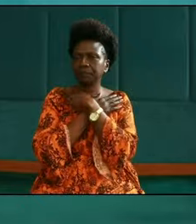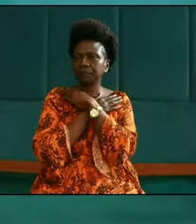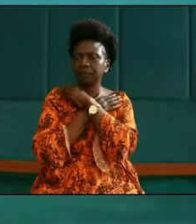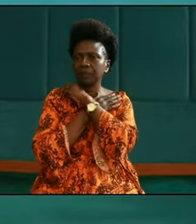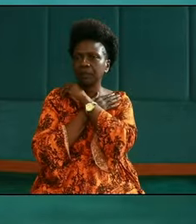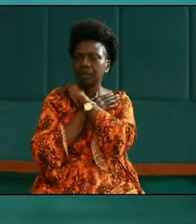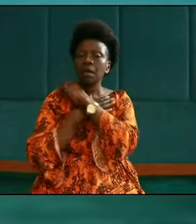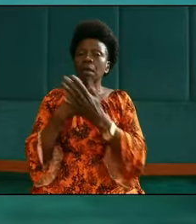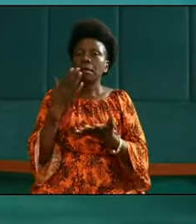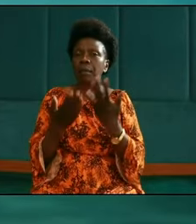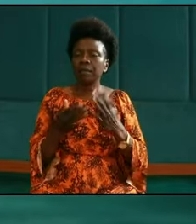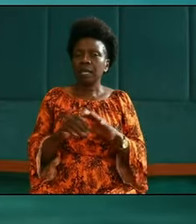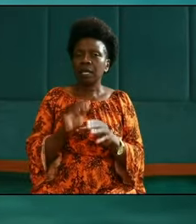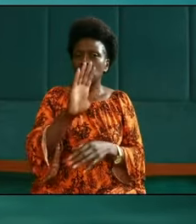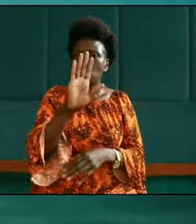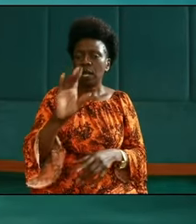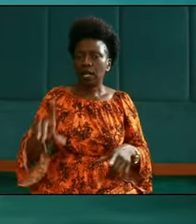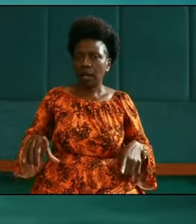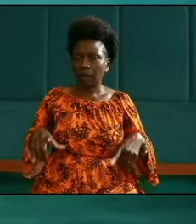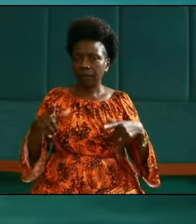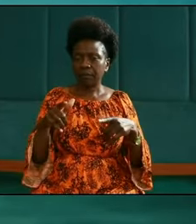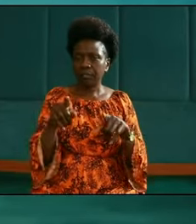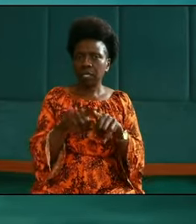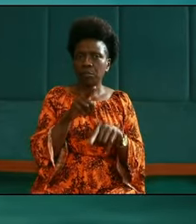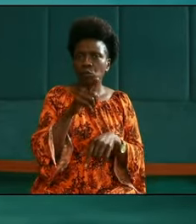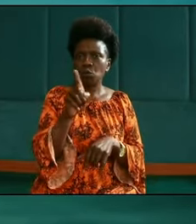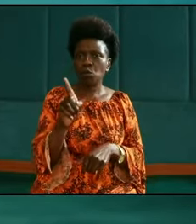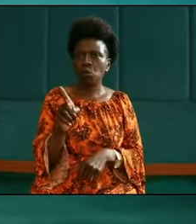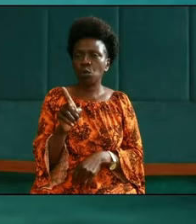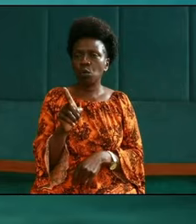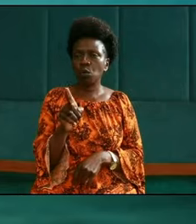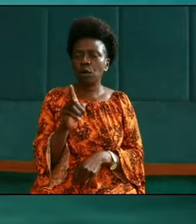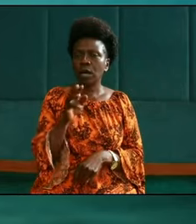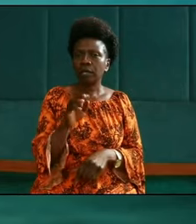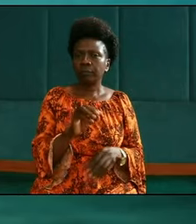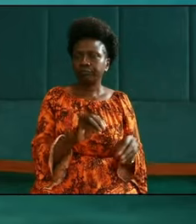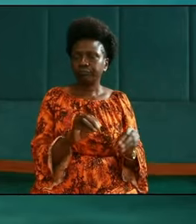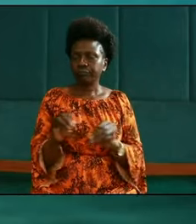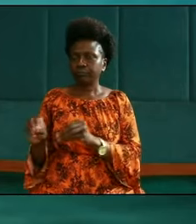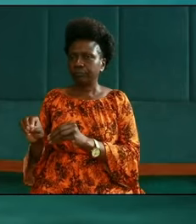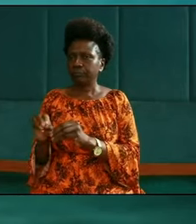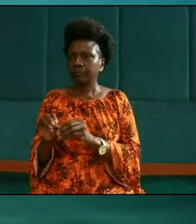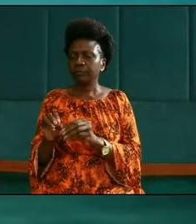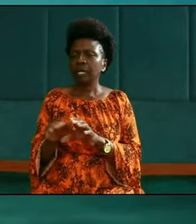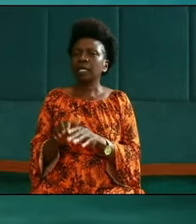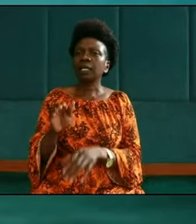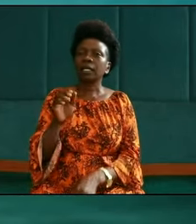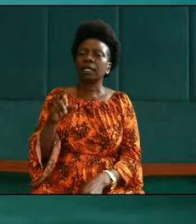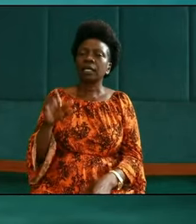maybe in your life, as you are seated and listening to me